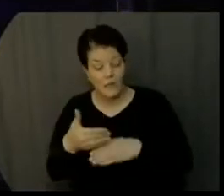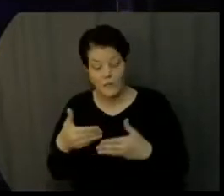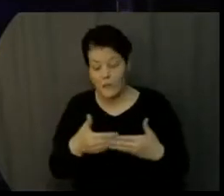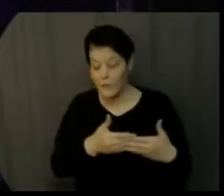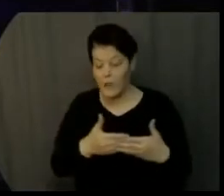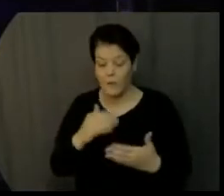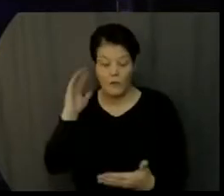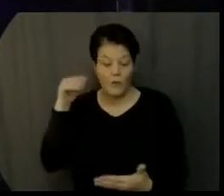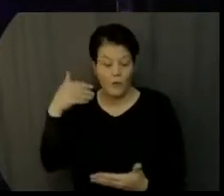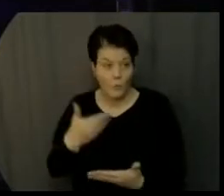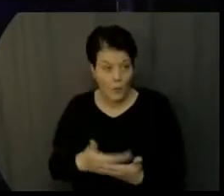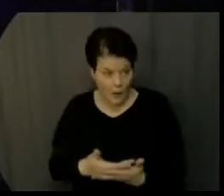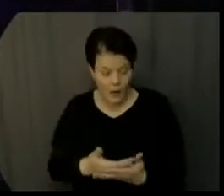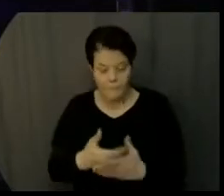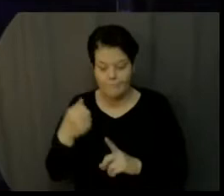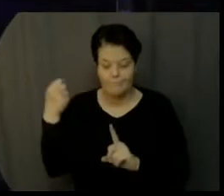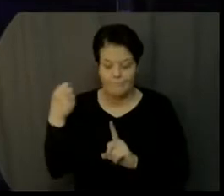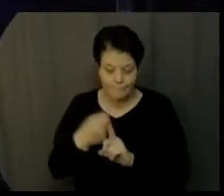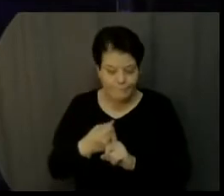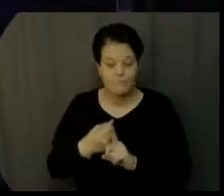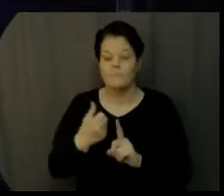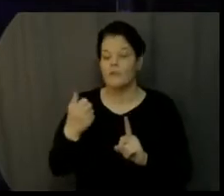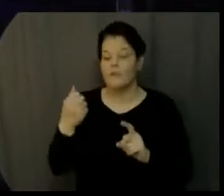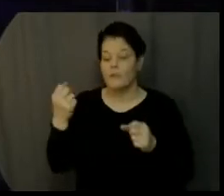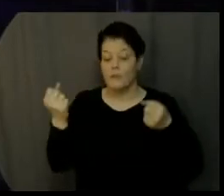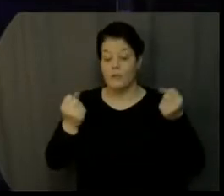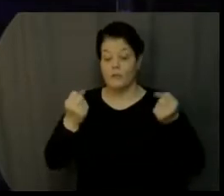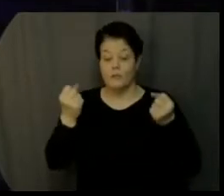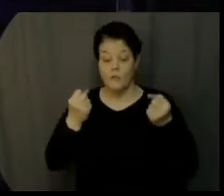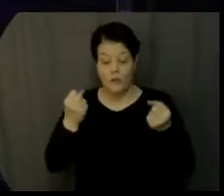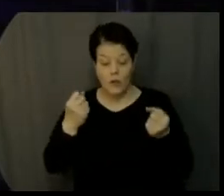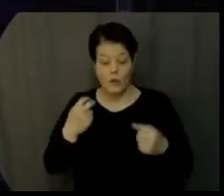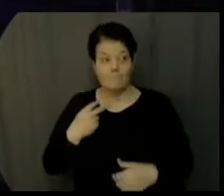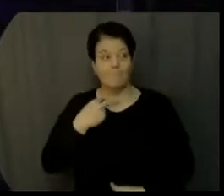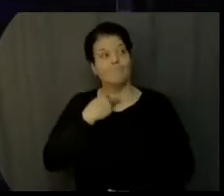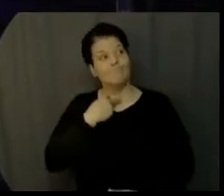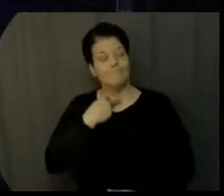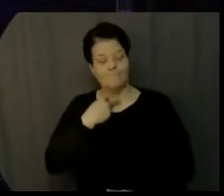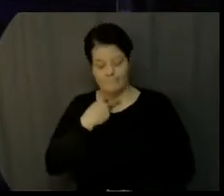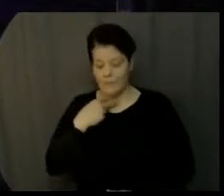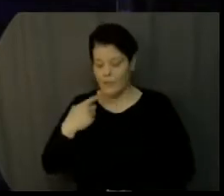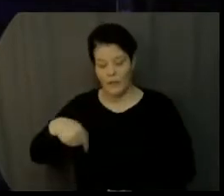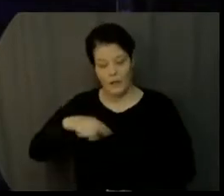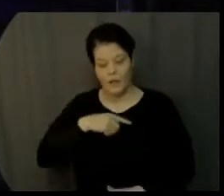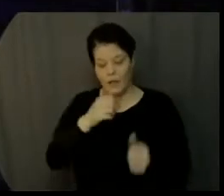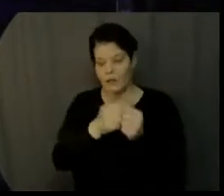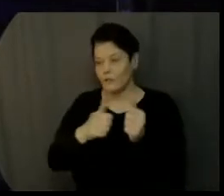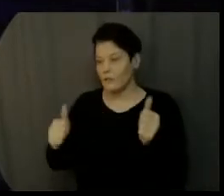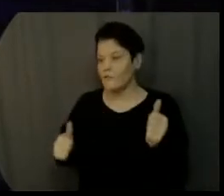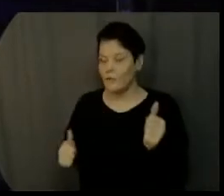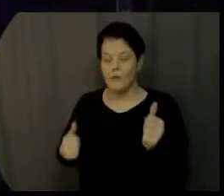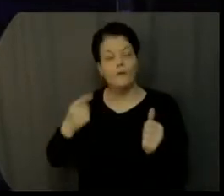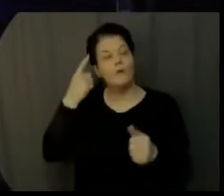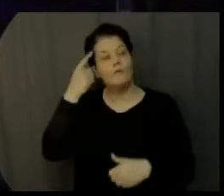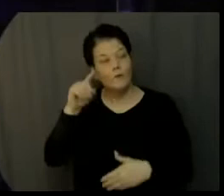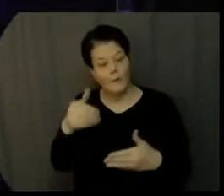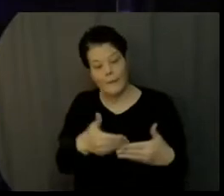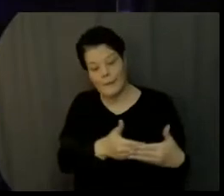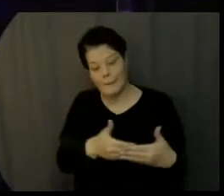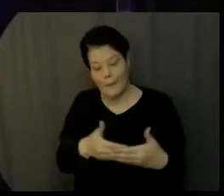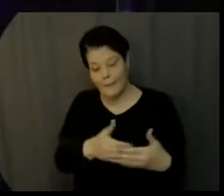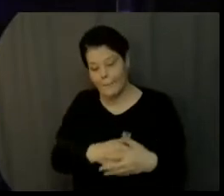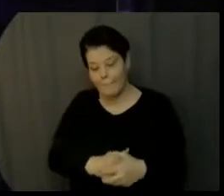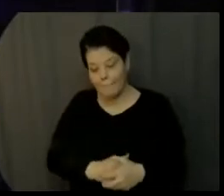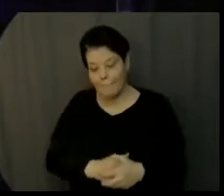We need to buy a more dependable car because we couldn't be stuck on the side of the road with a little infant. So we did that. We had an office and a